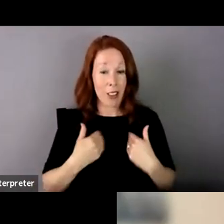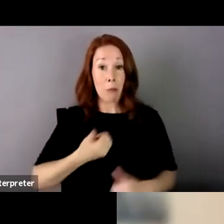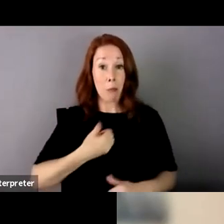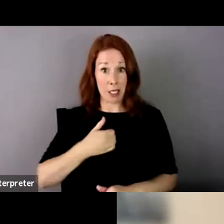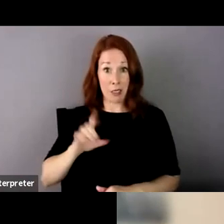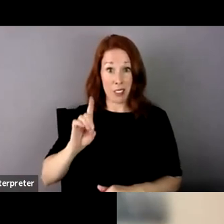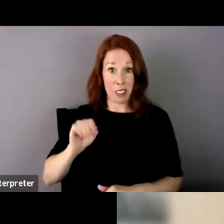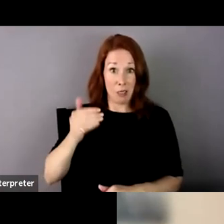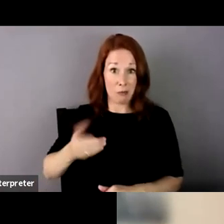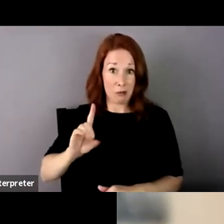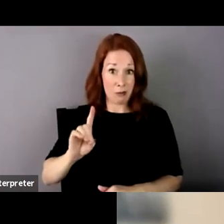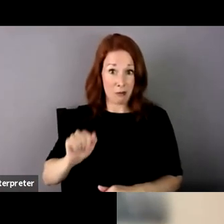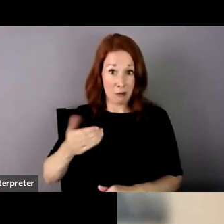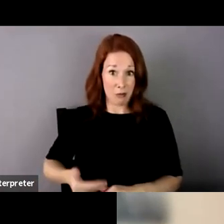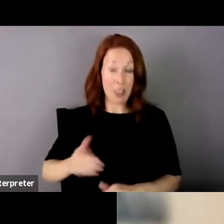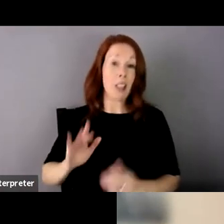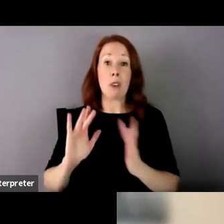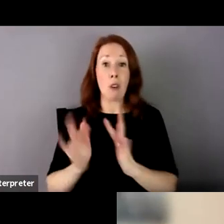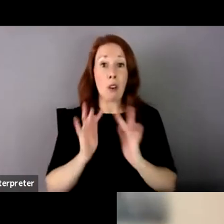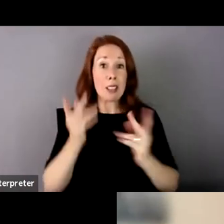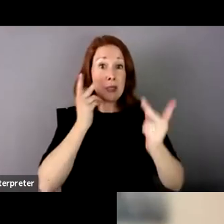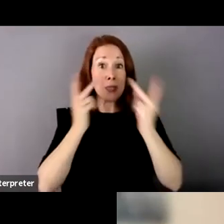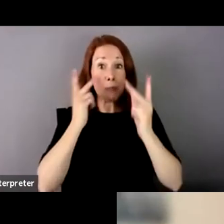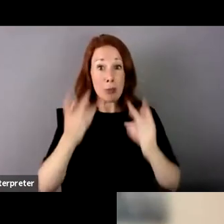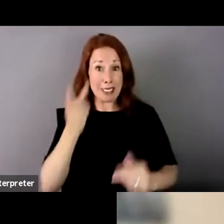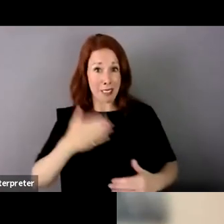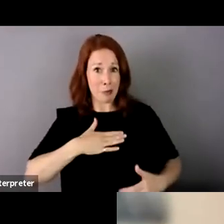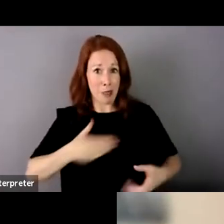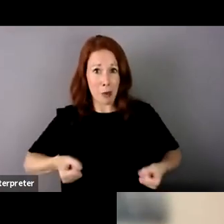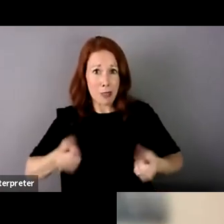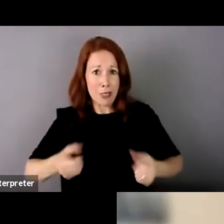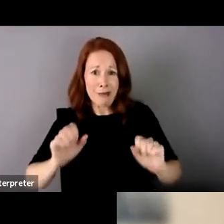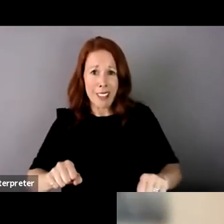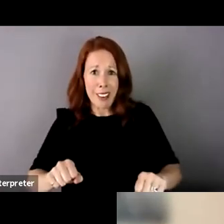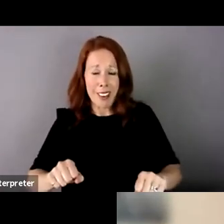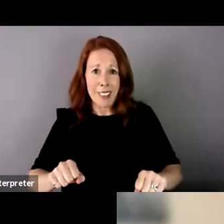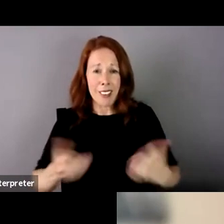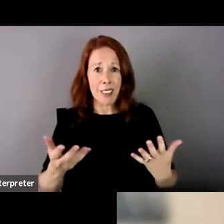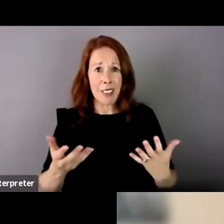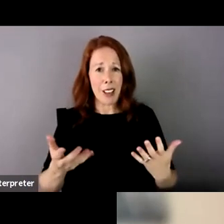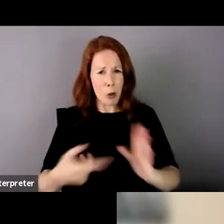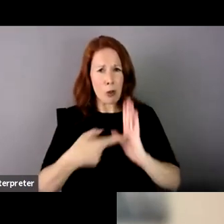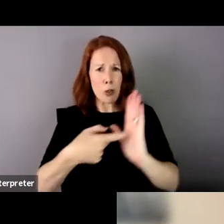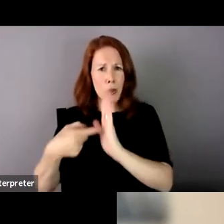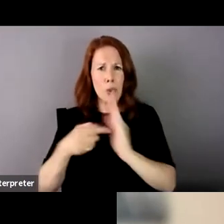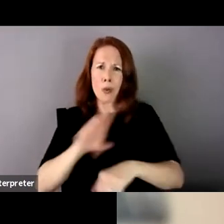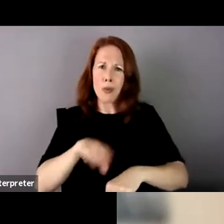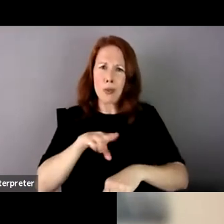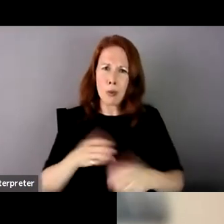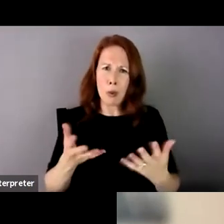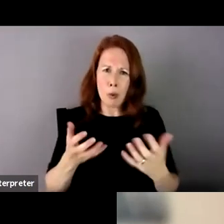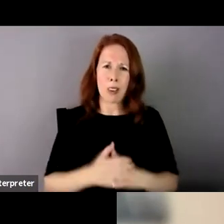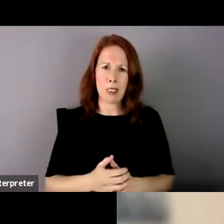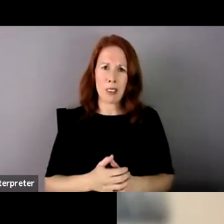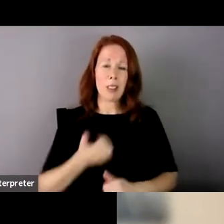visible in online spaces as a way to shift that representation a little bit, be one of